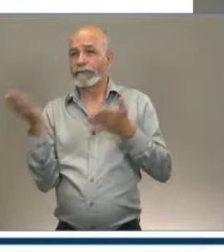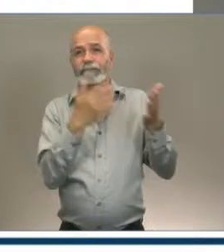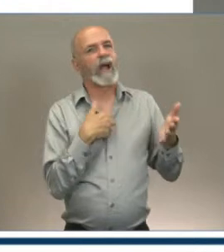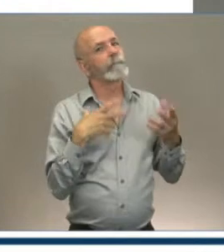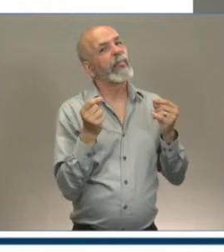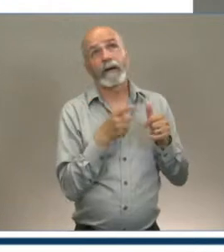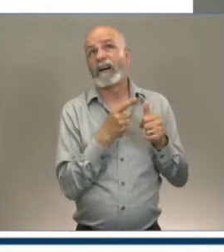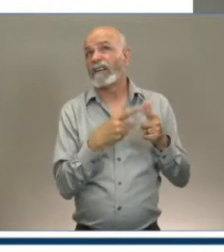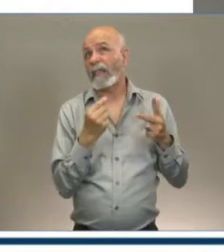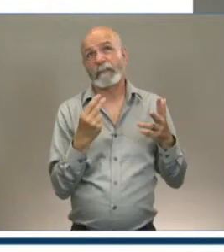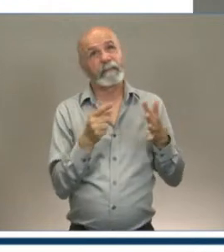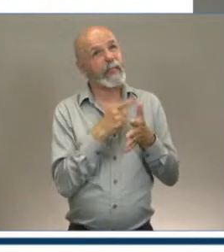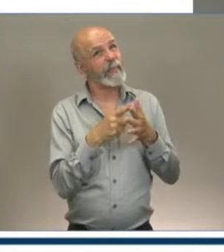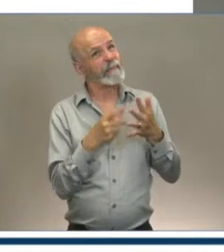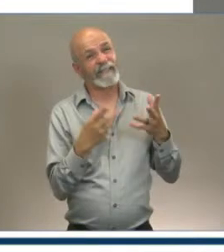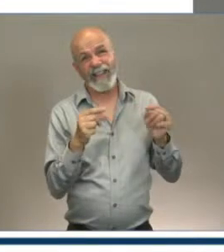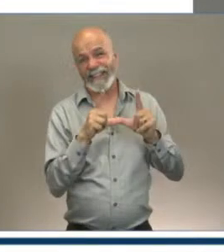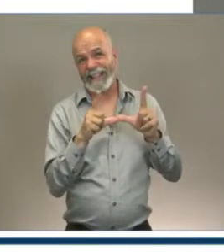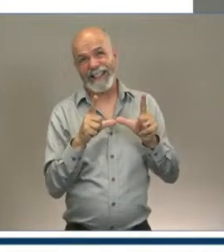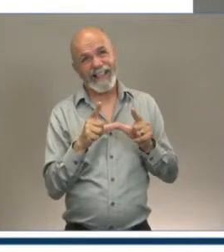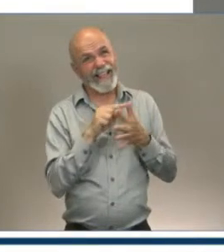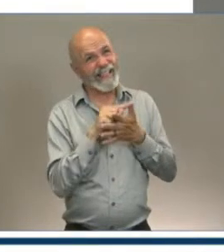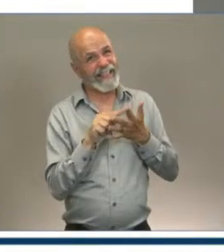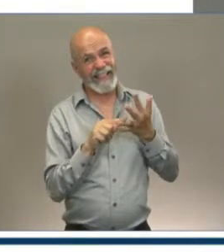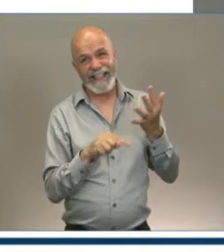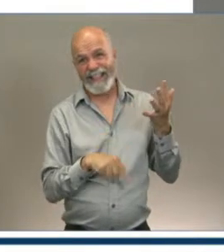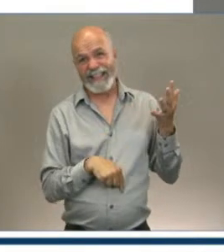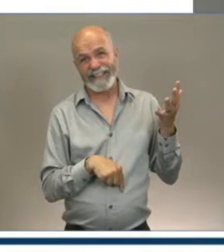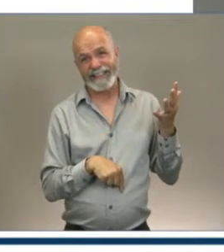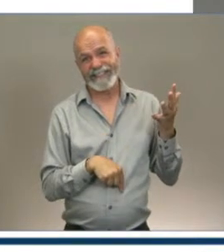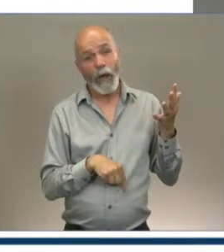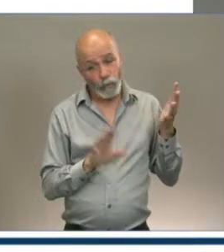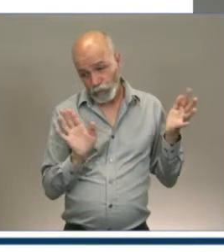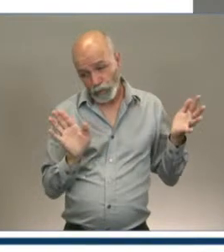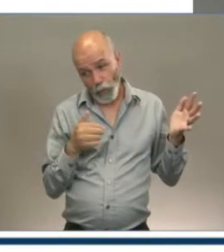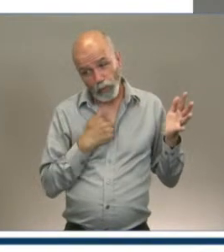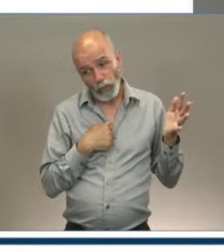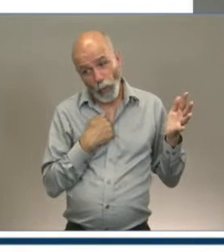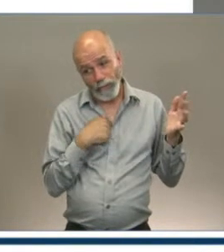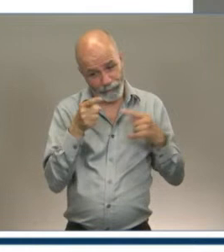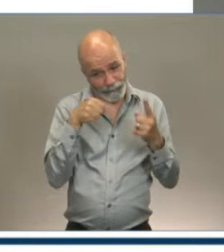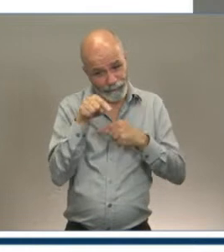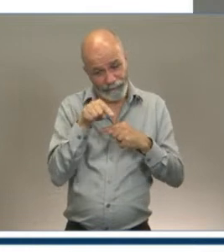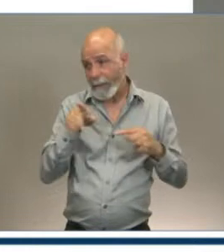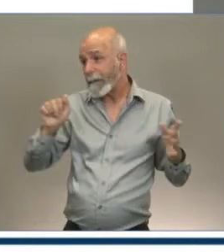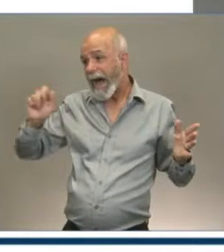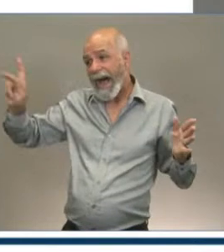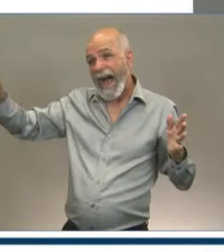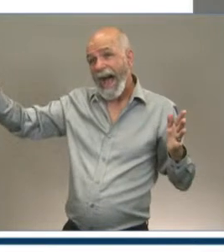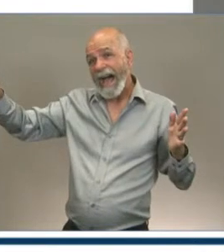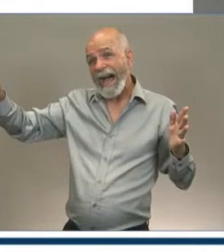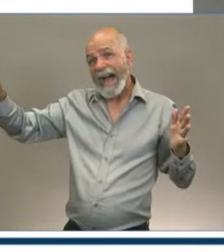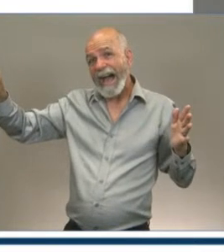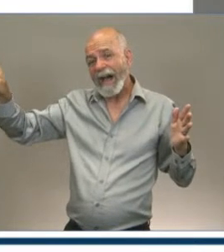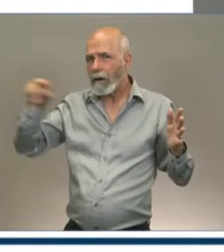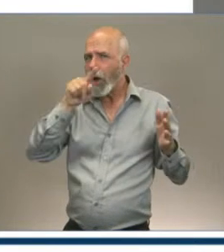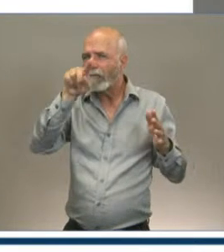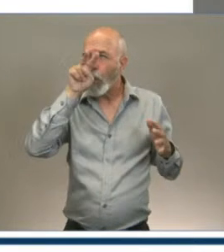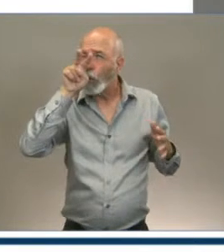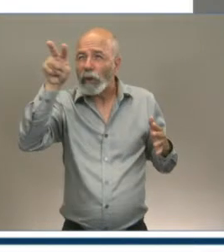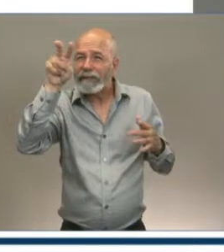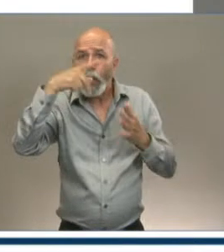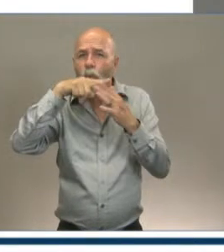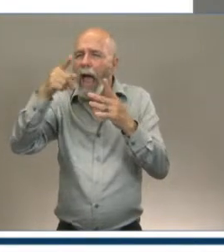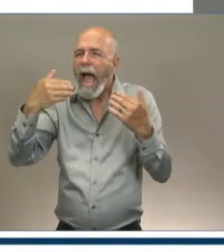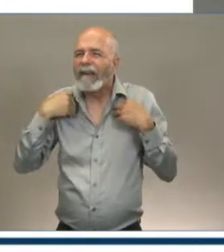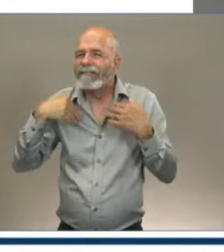if you have the automatic approval, you will be turned away. So pay attention to what the required documentation and ensure you have that with